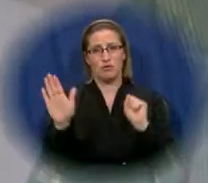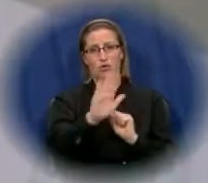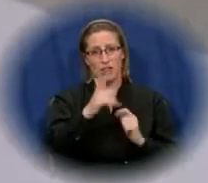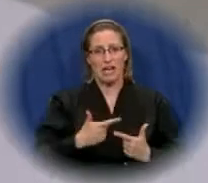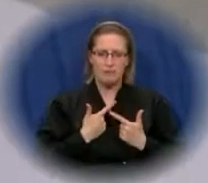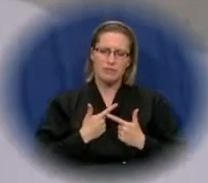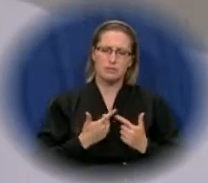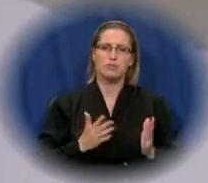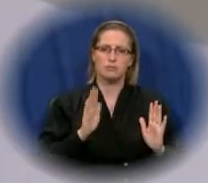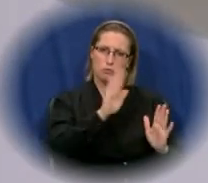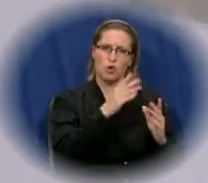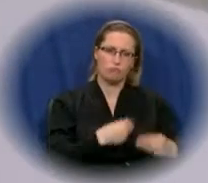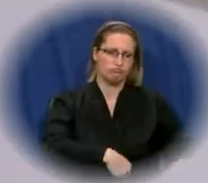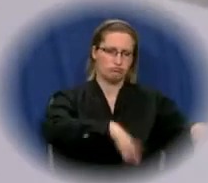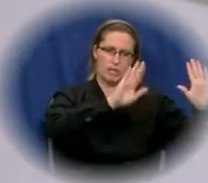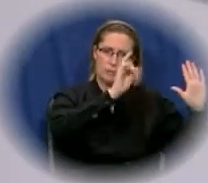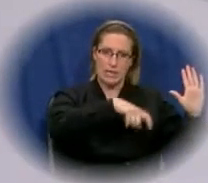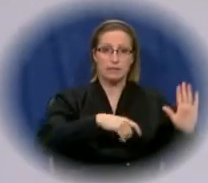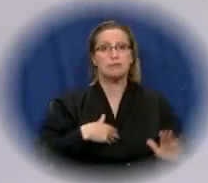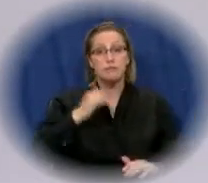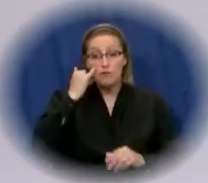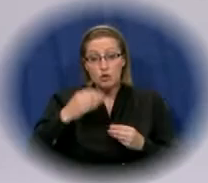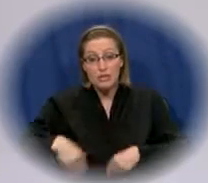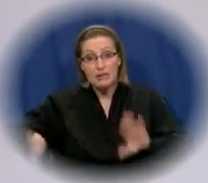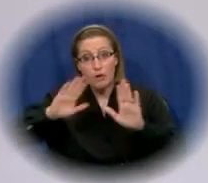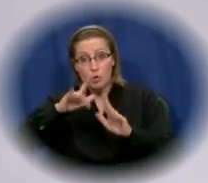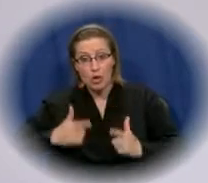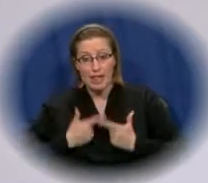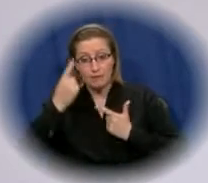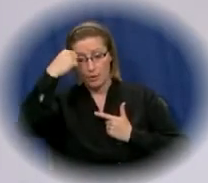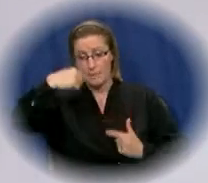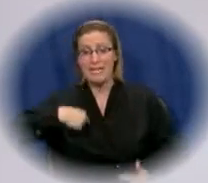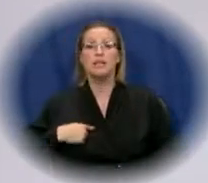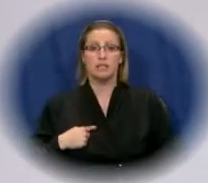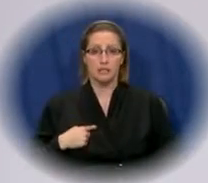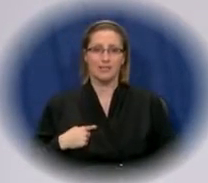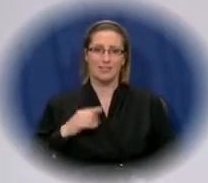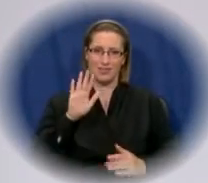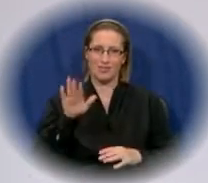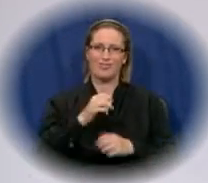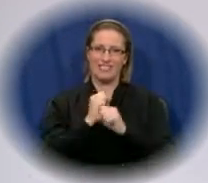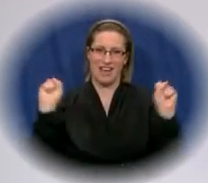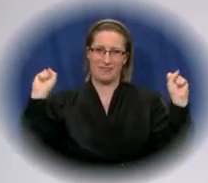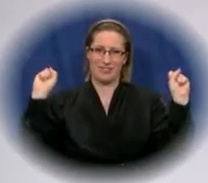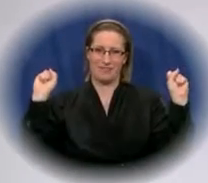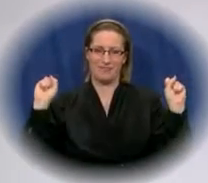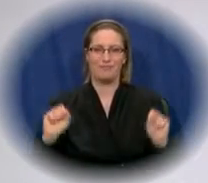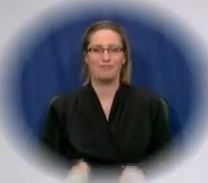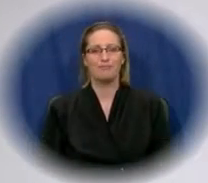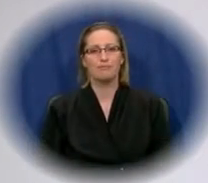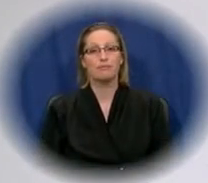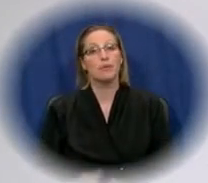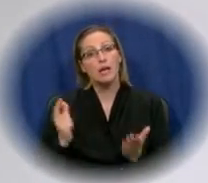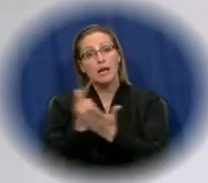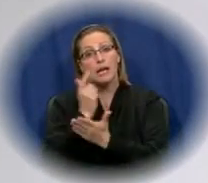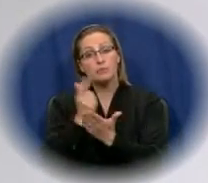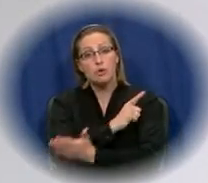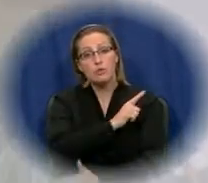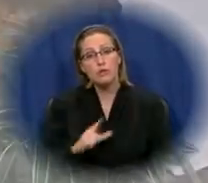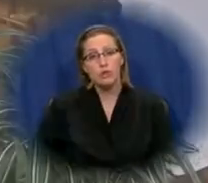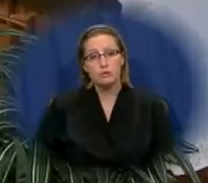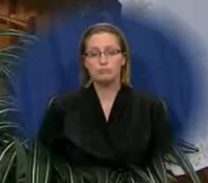it, and whoever loses his life for my sake will save it." The Gospel of the